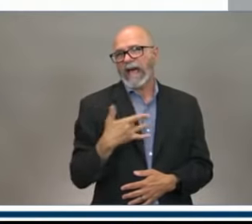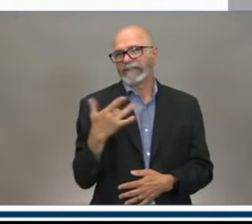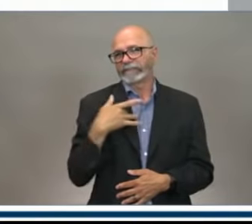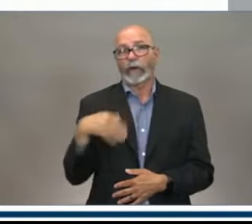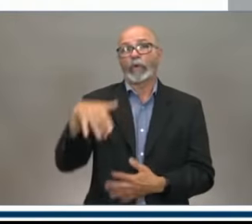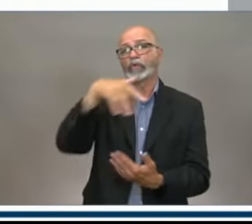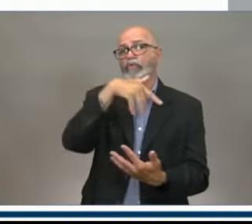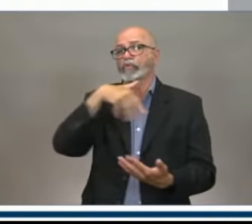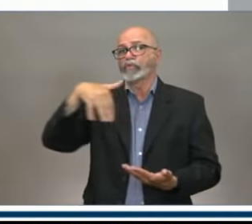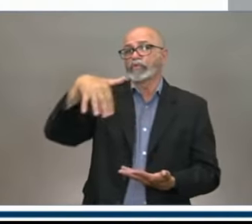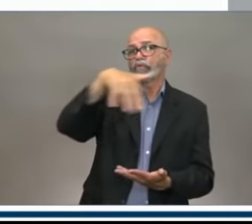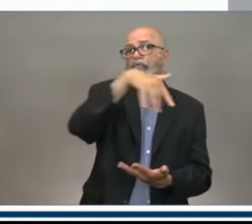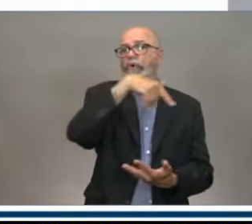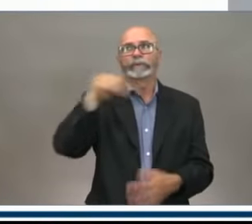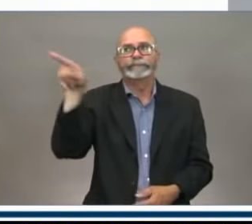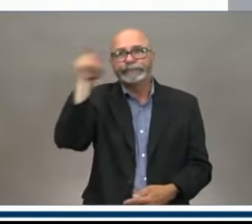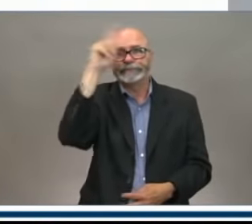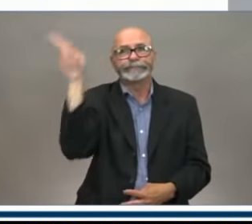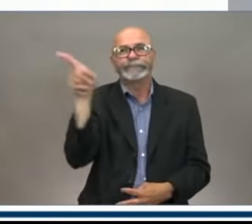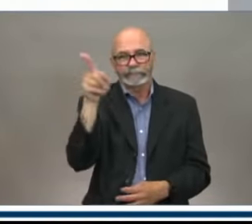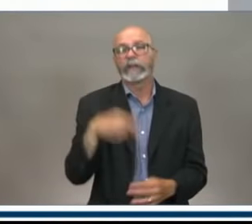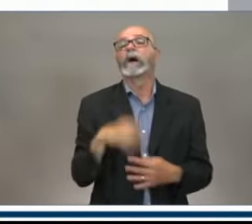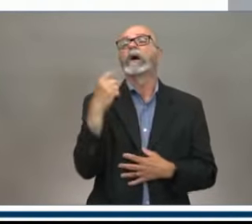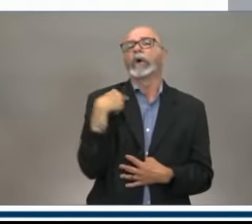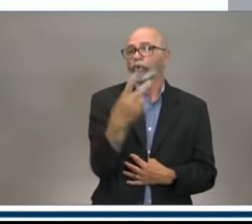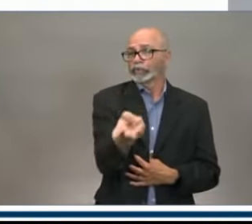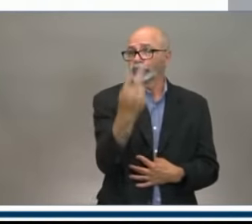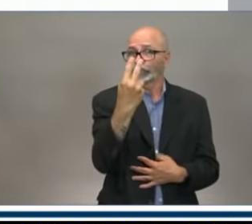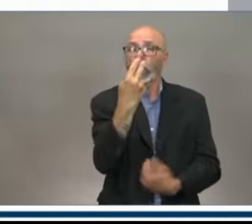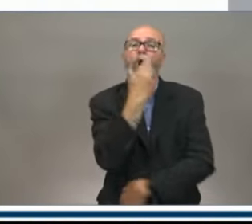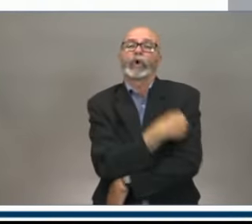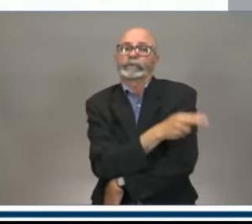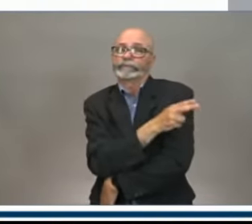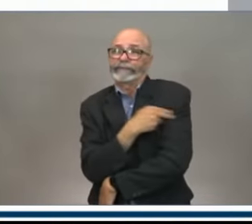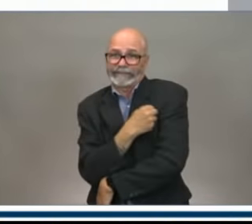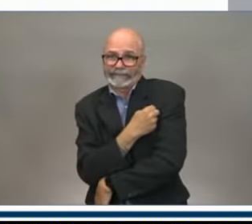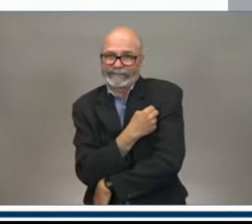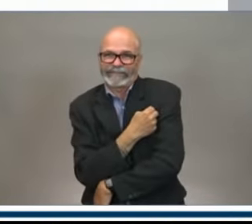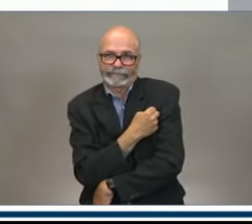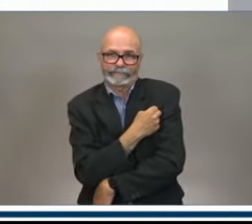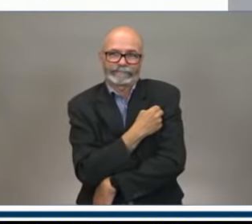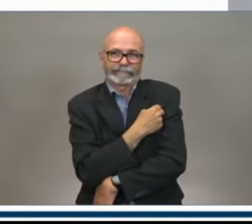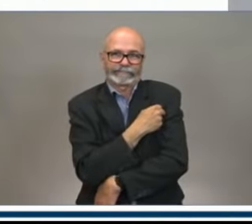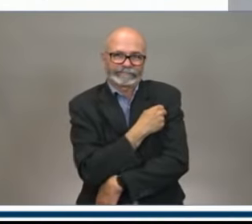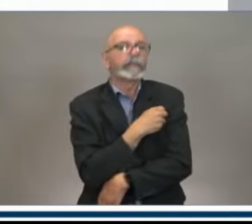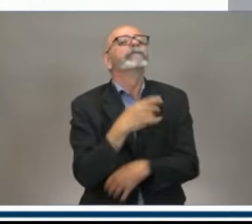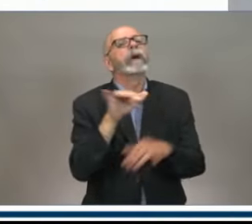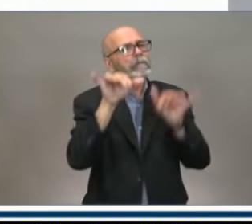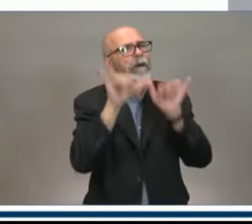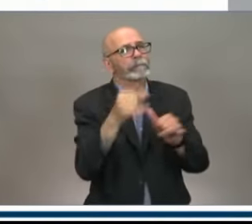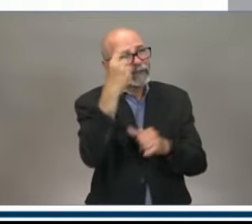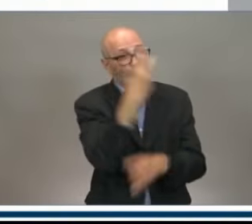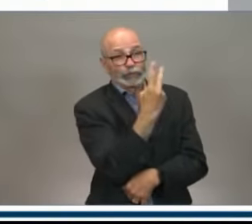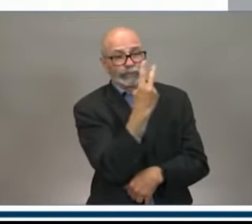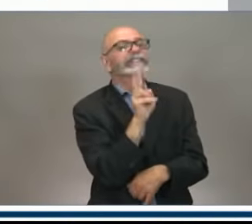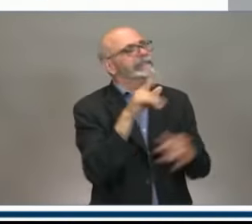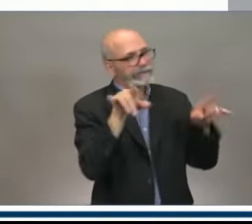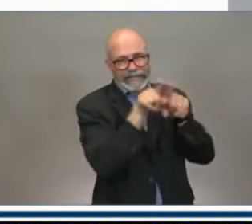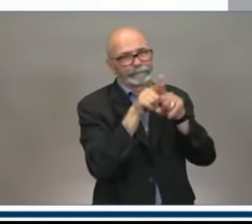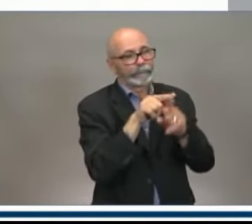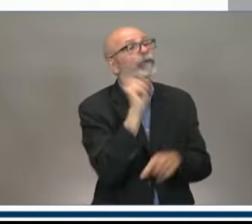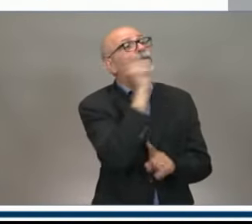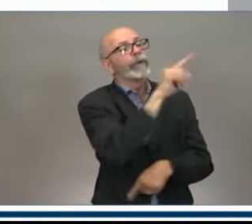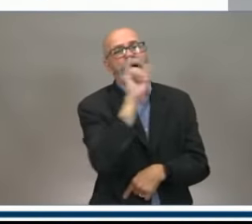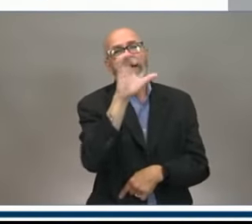2 individuals who are currently in the hospital, both of those in the intensive care unit. And the QE2 lab yesterday